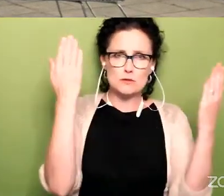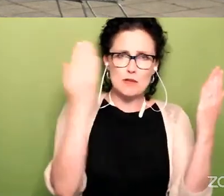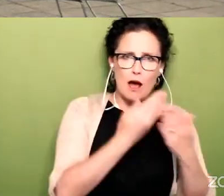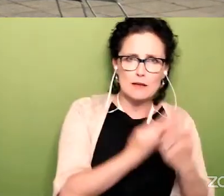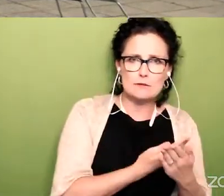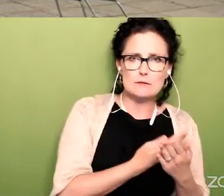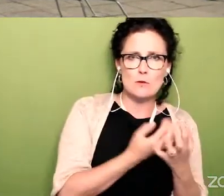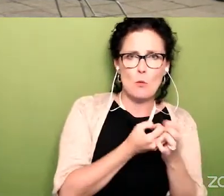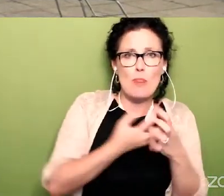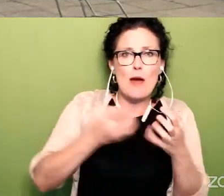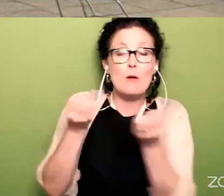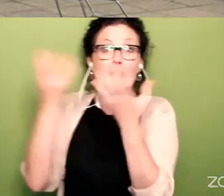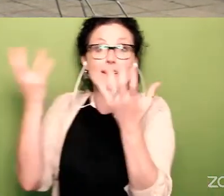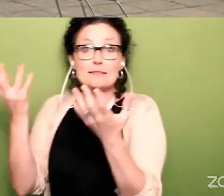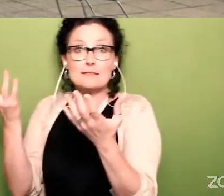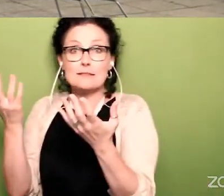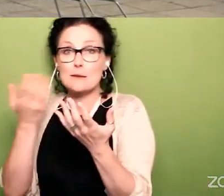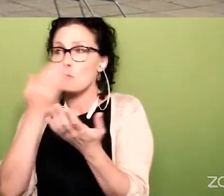will also be.